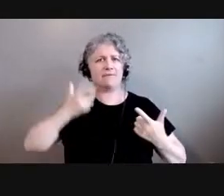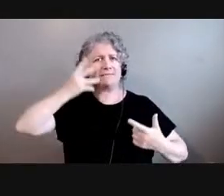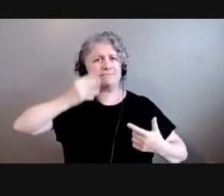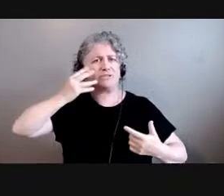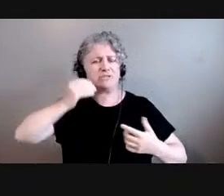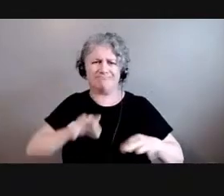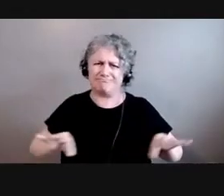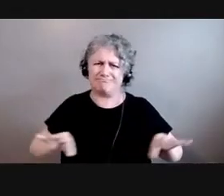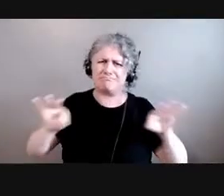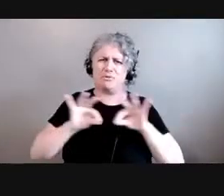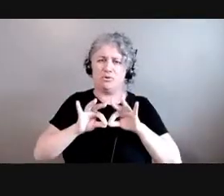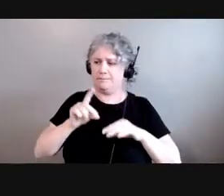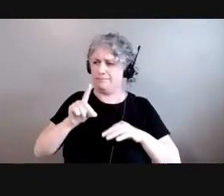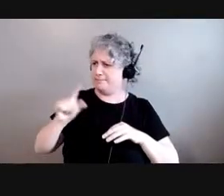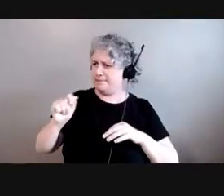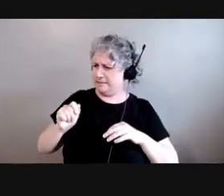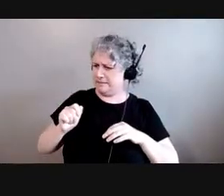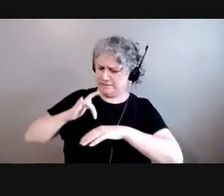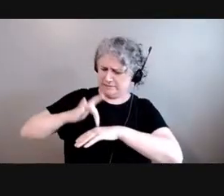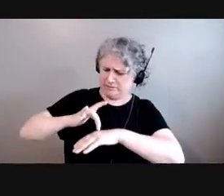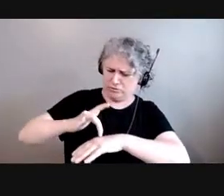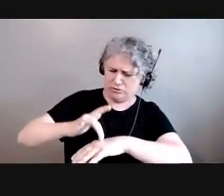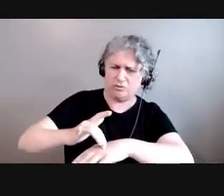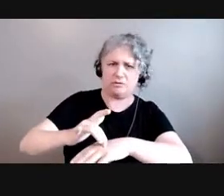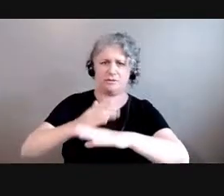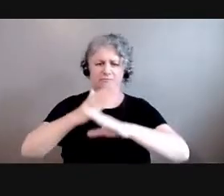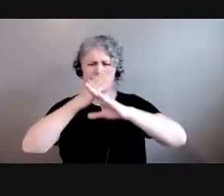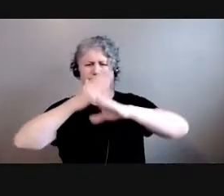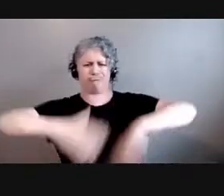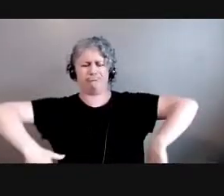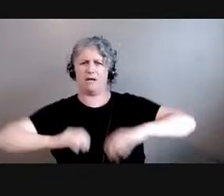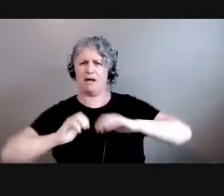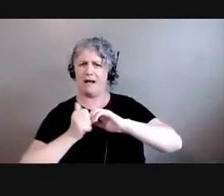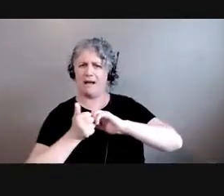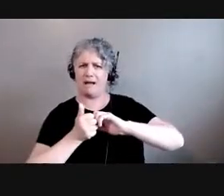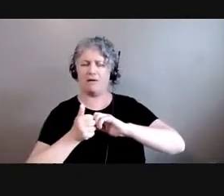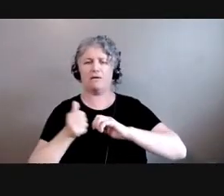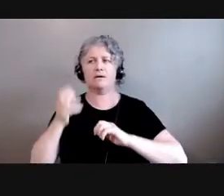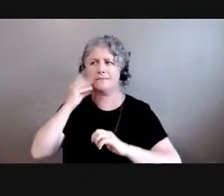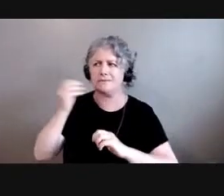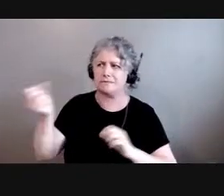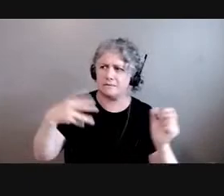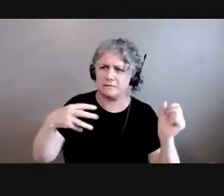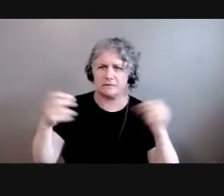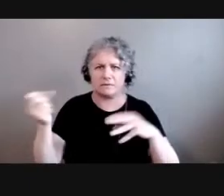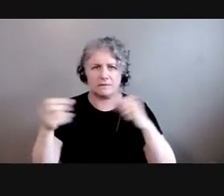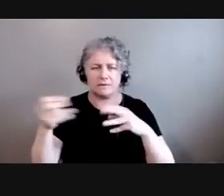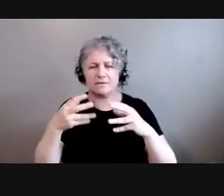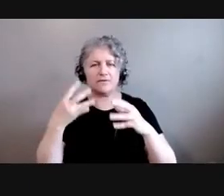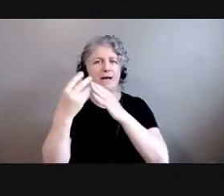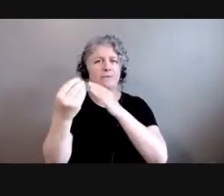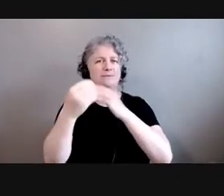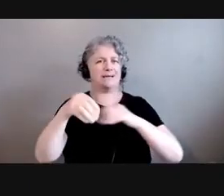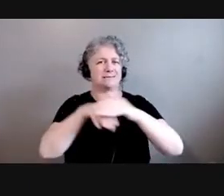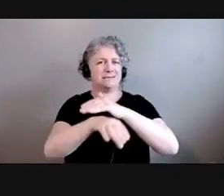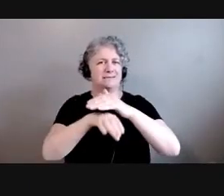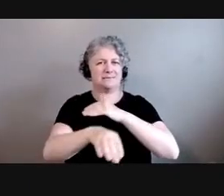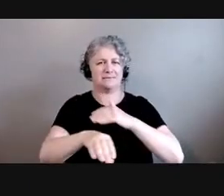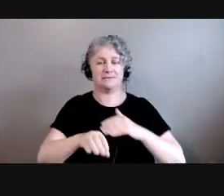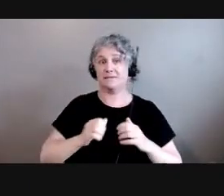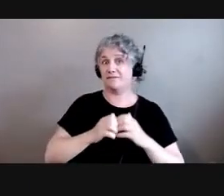of disability as it comes to accessibility of the outdoors. As founder and CEO of Access